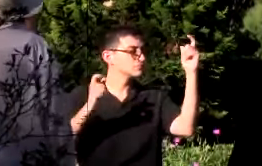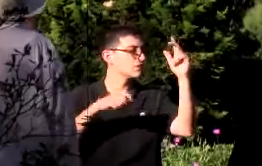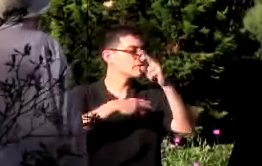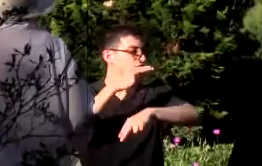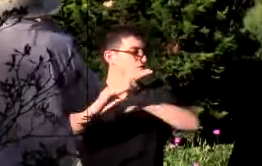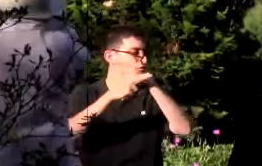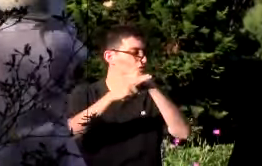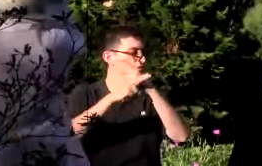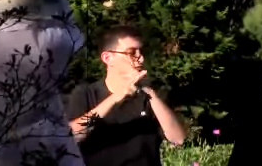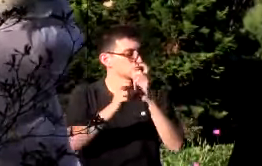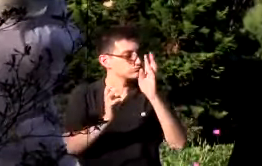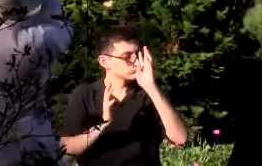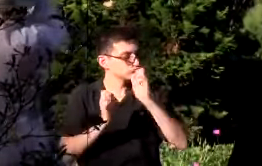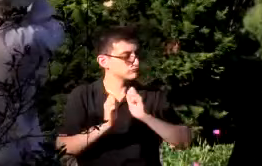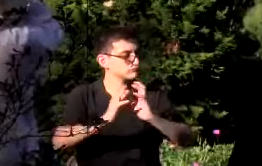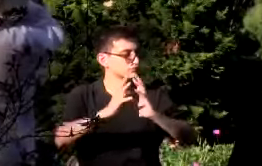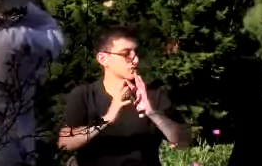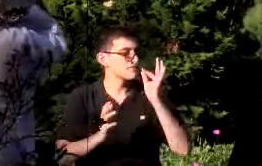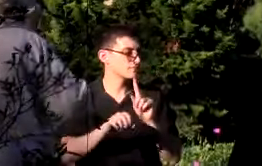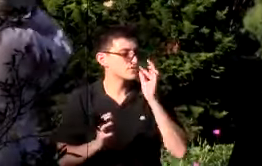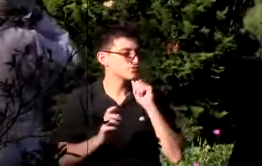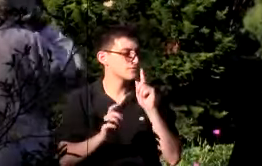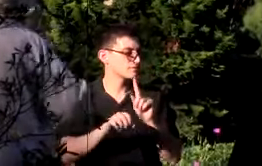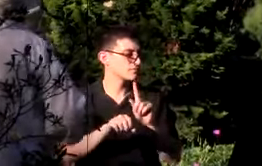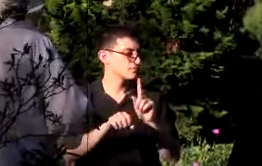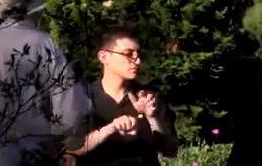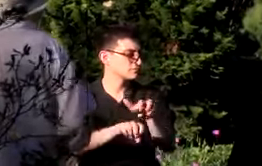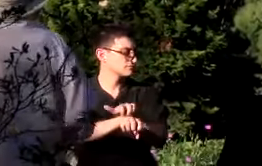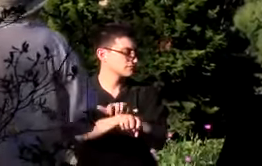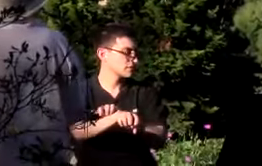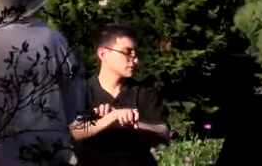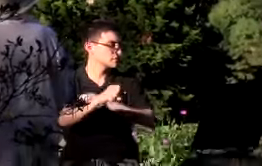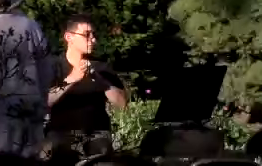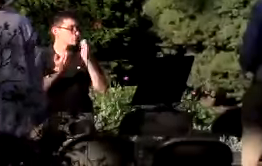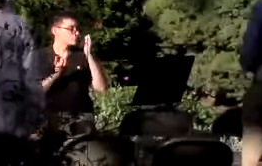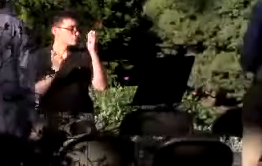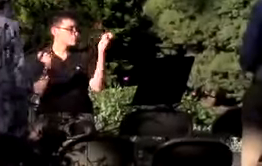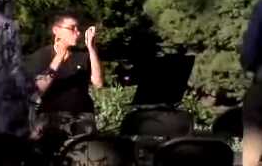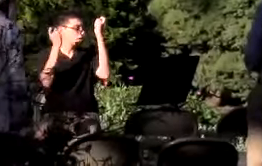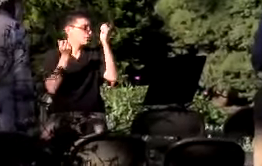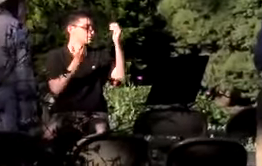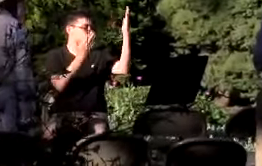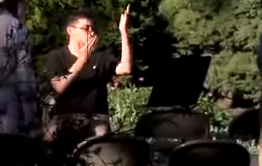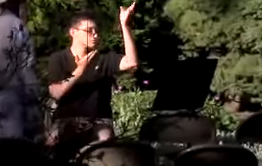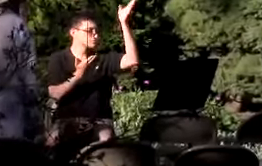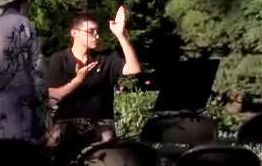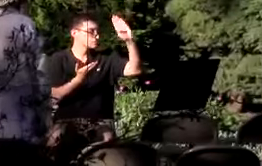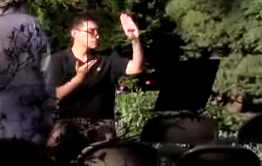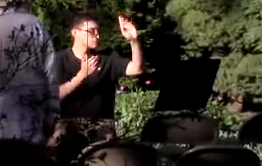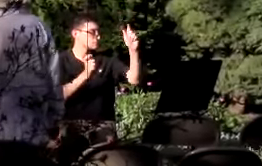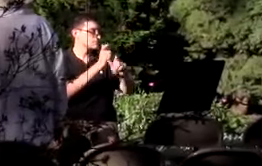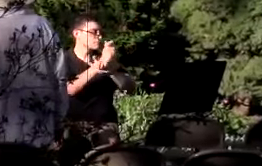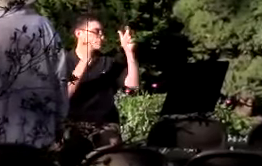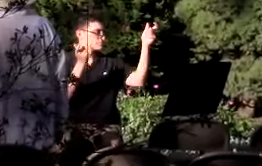What could so be of a brazil? He could have been